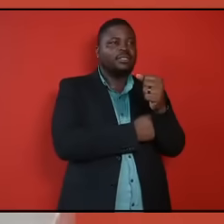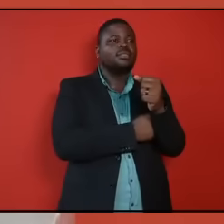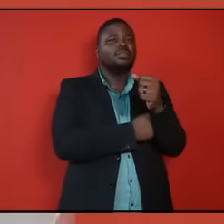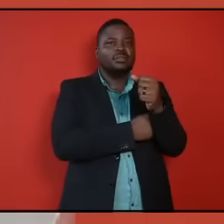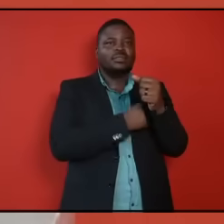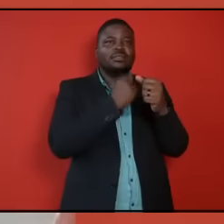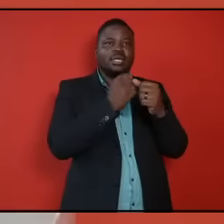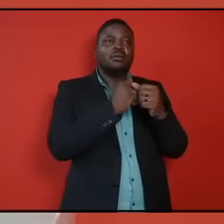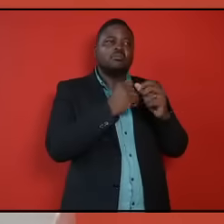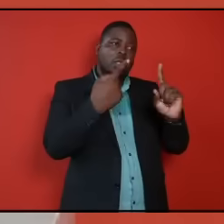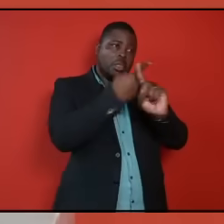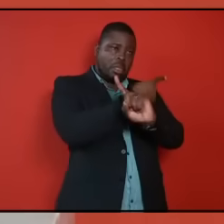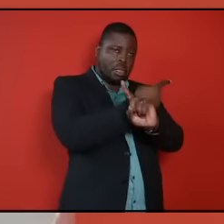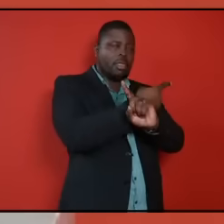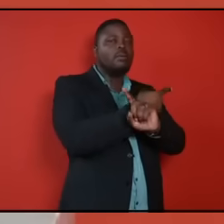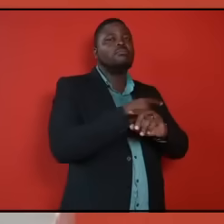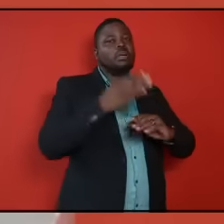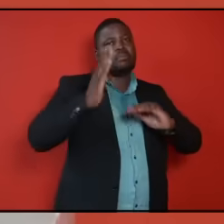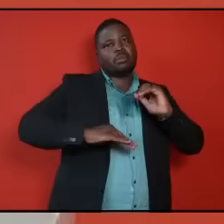held accountable.